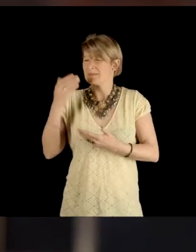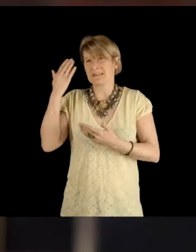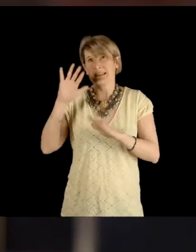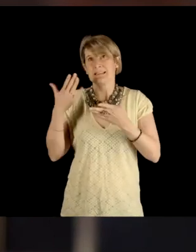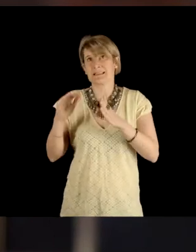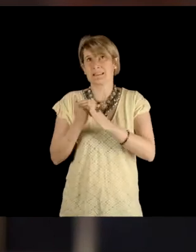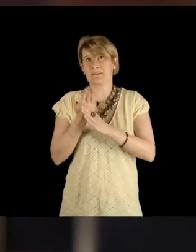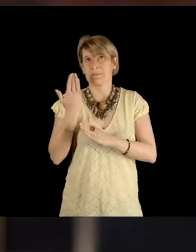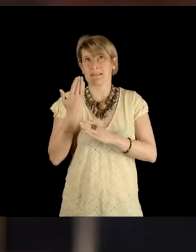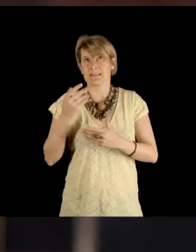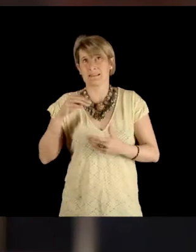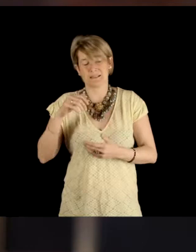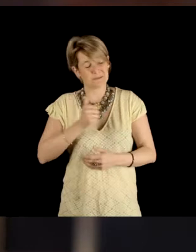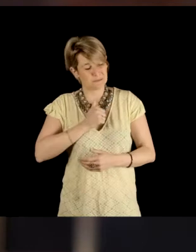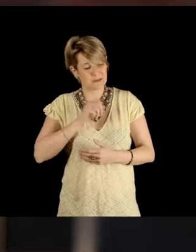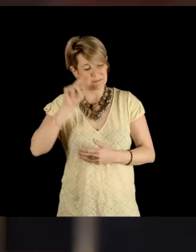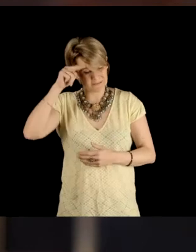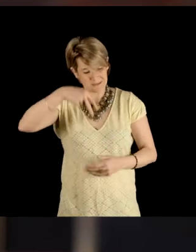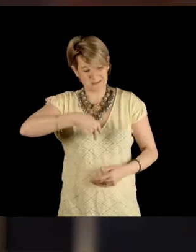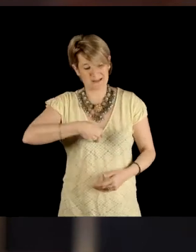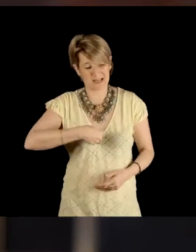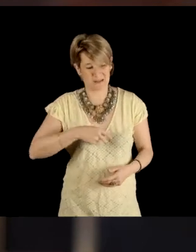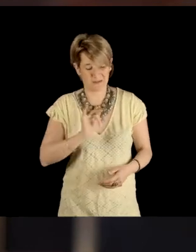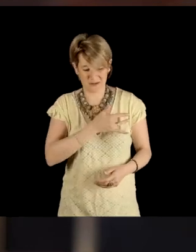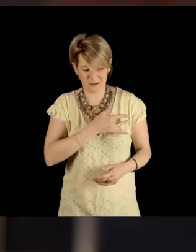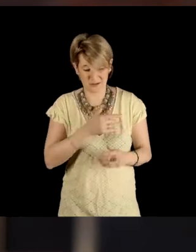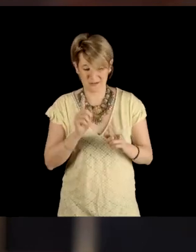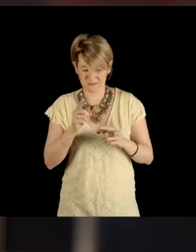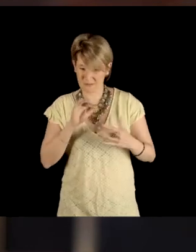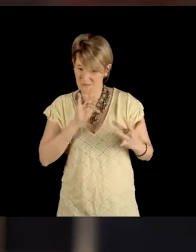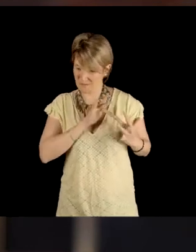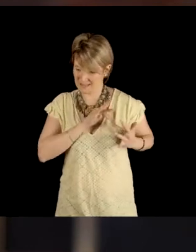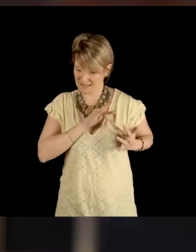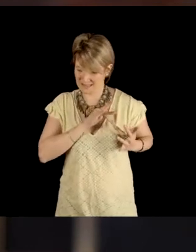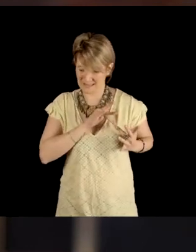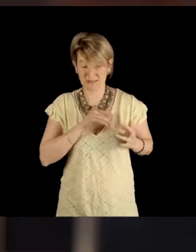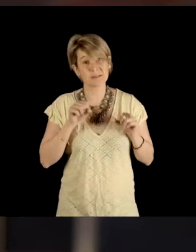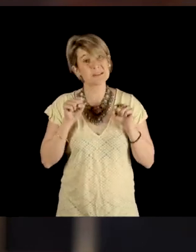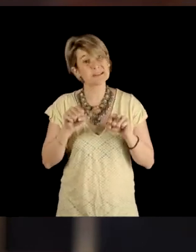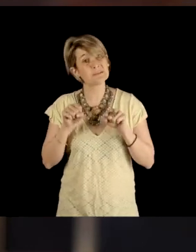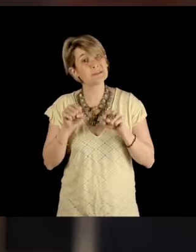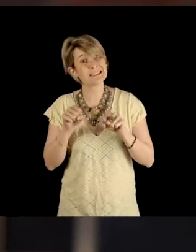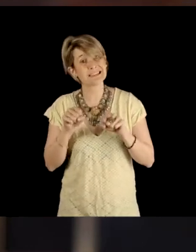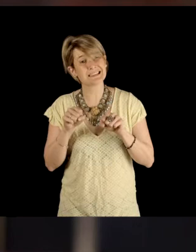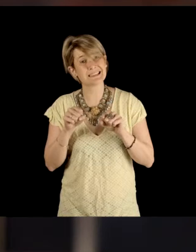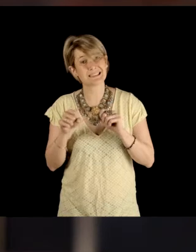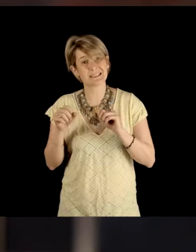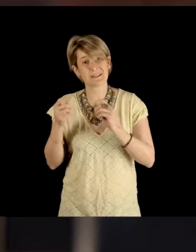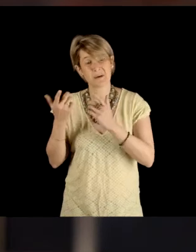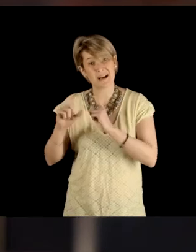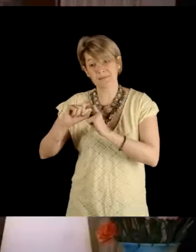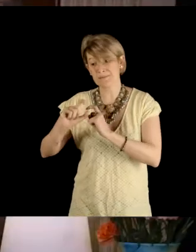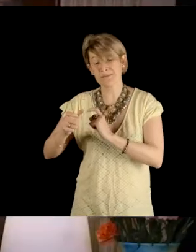makes us better and better all the time. This is what I would like to call it as continuous